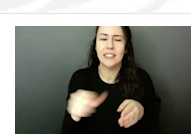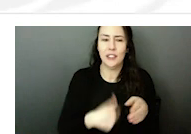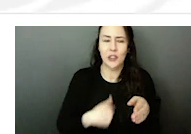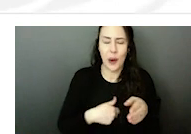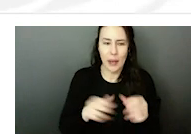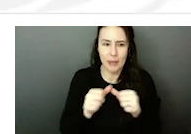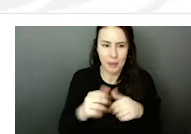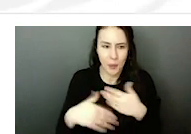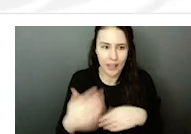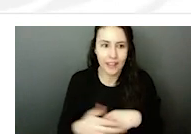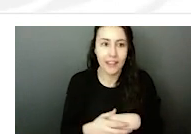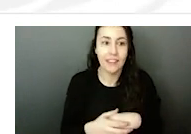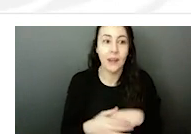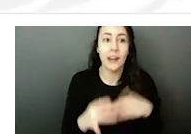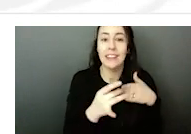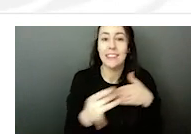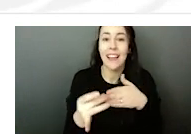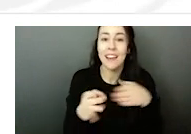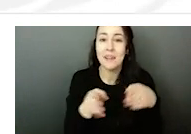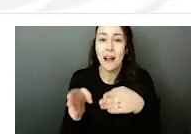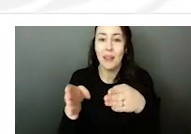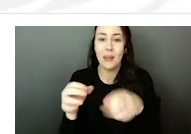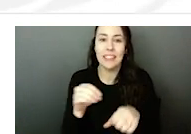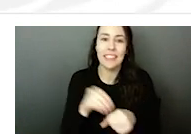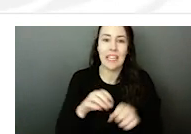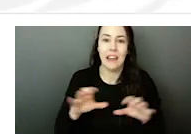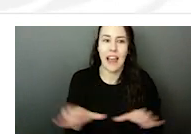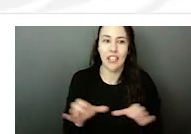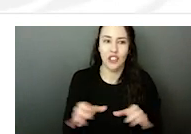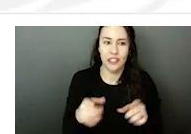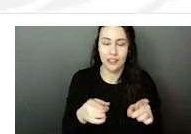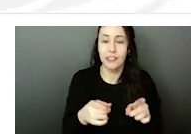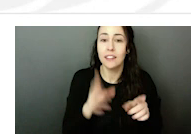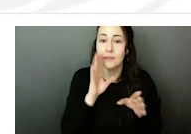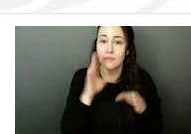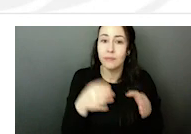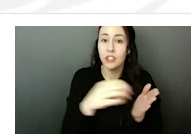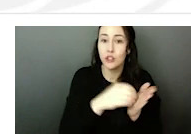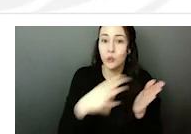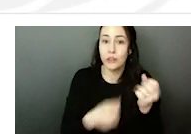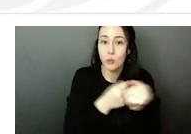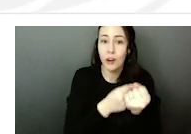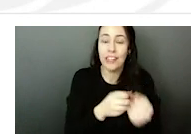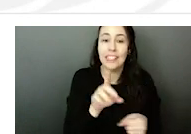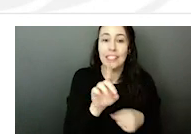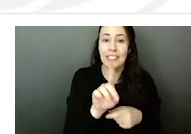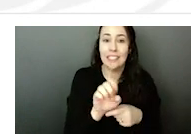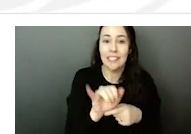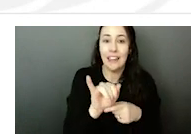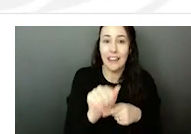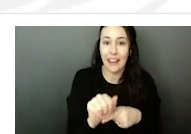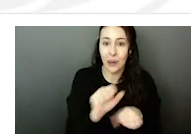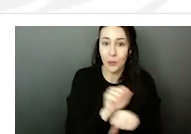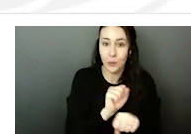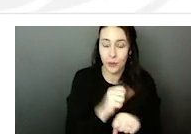It's guided pathways in action. Similarly here around student supports, right? So the DEIA work, we have an